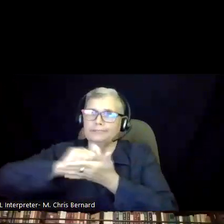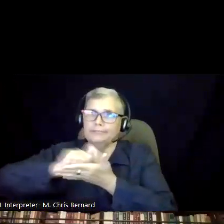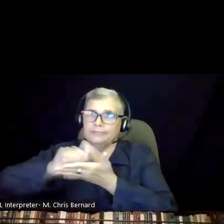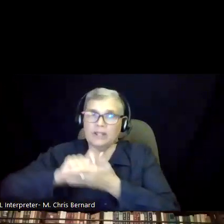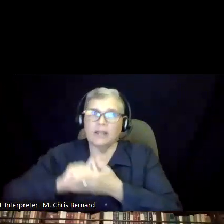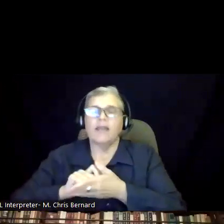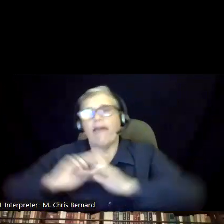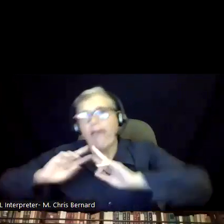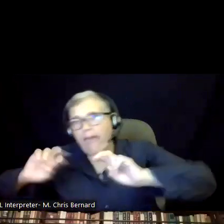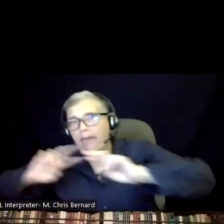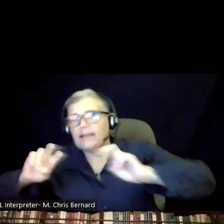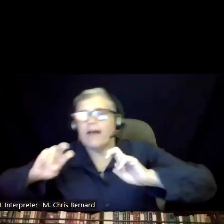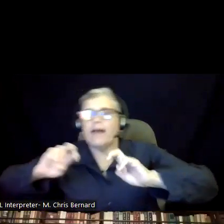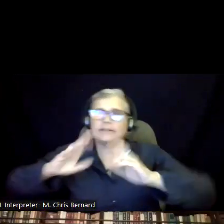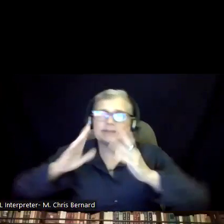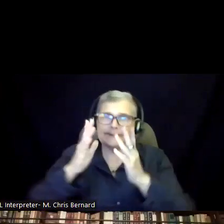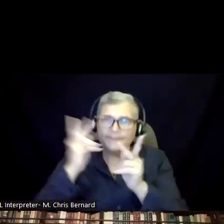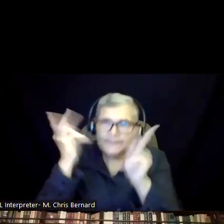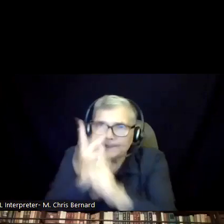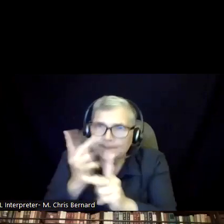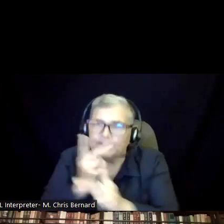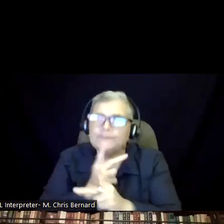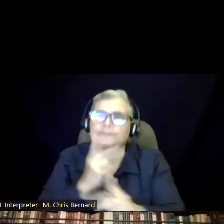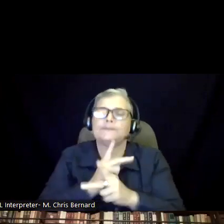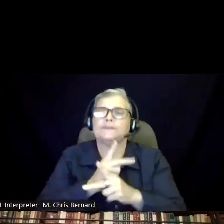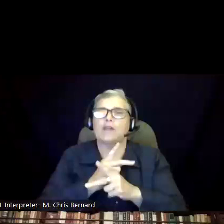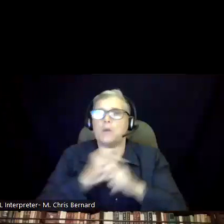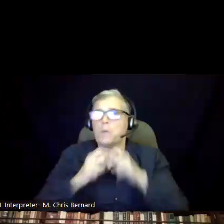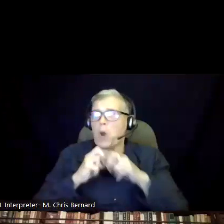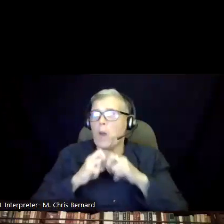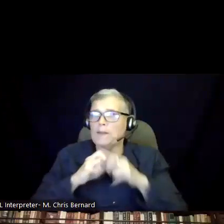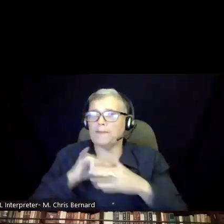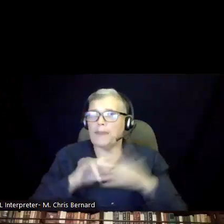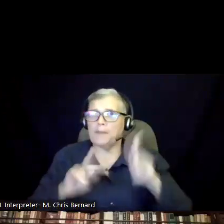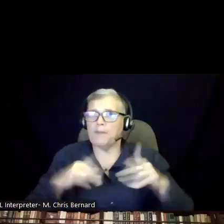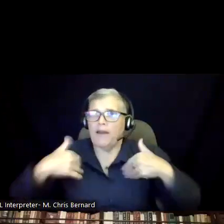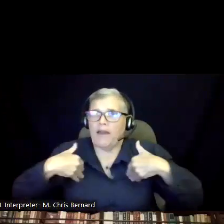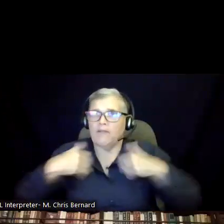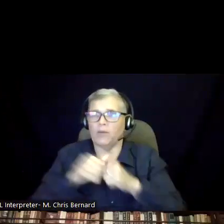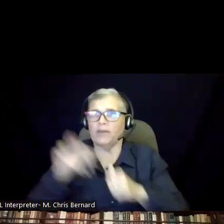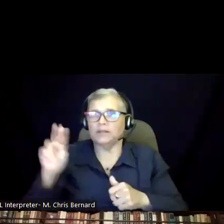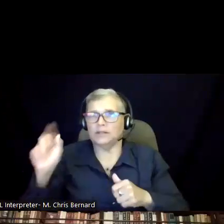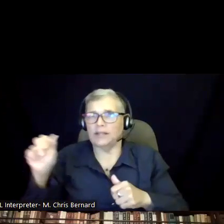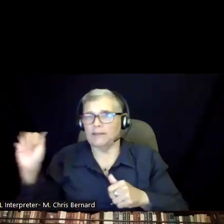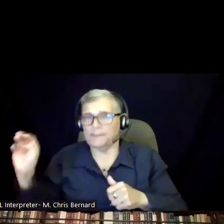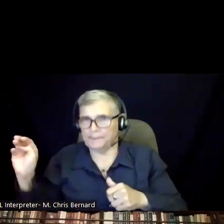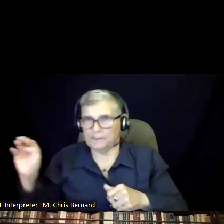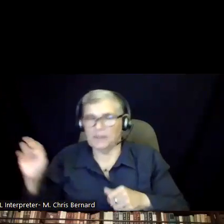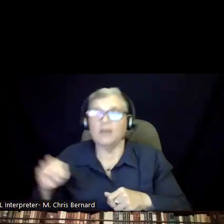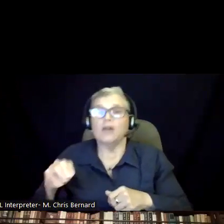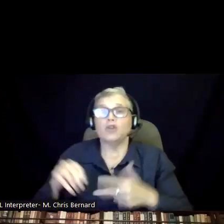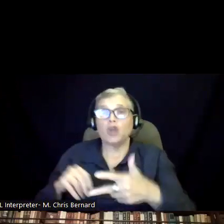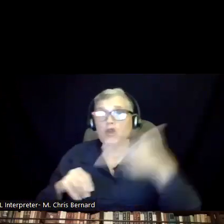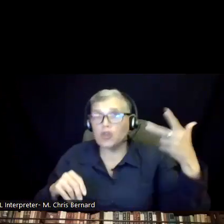categorizing critiques of the North American model. And what I found was that there are really three broad